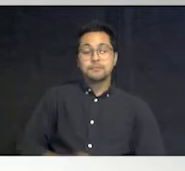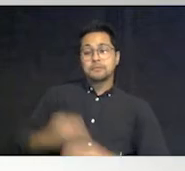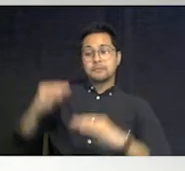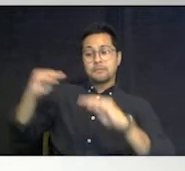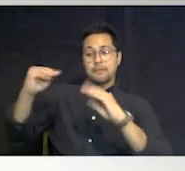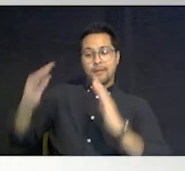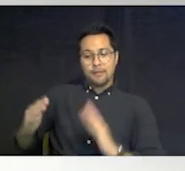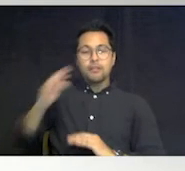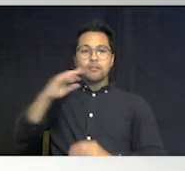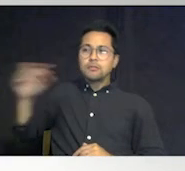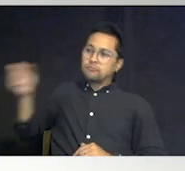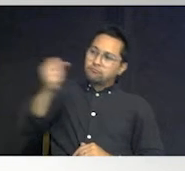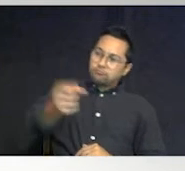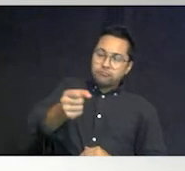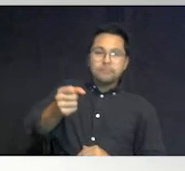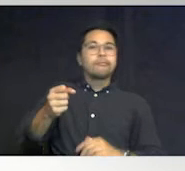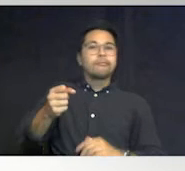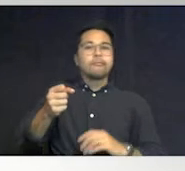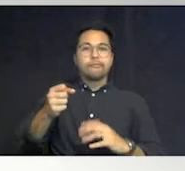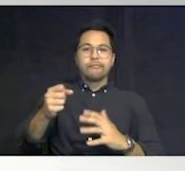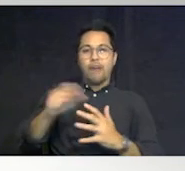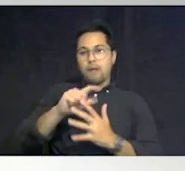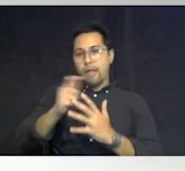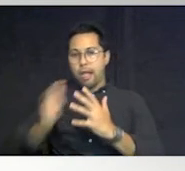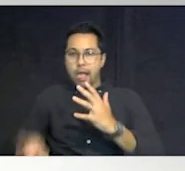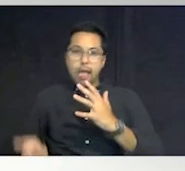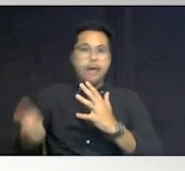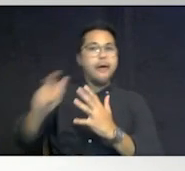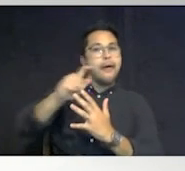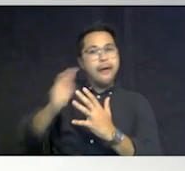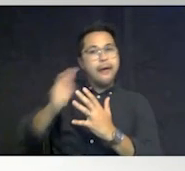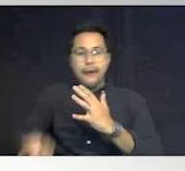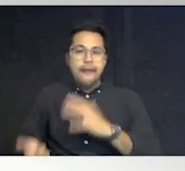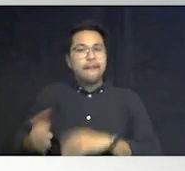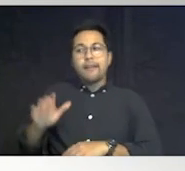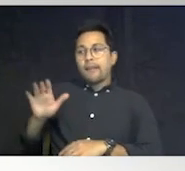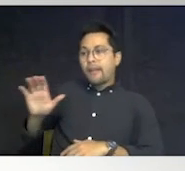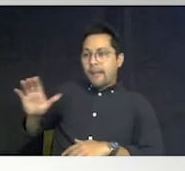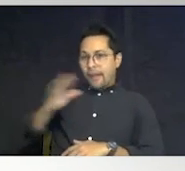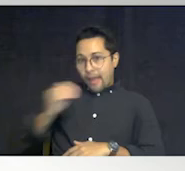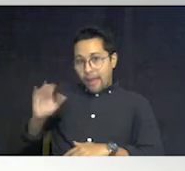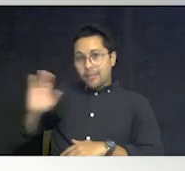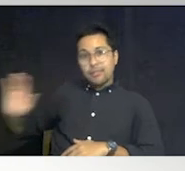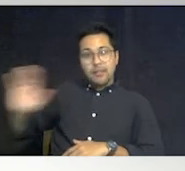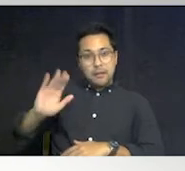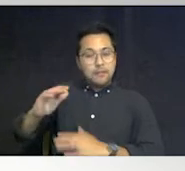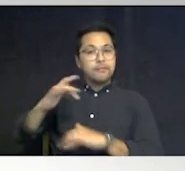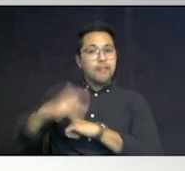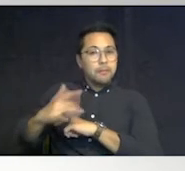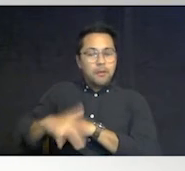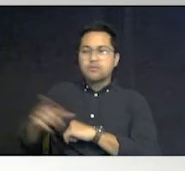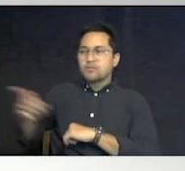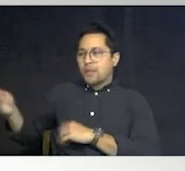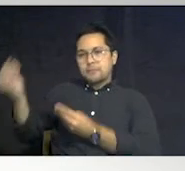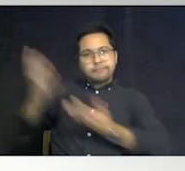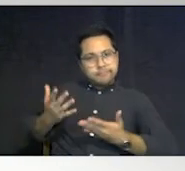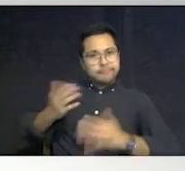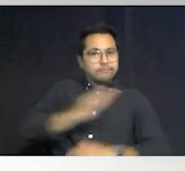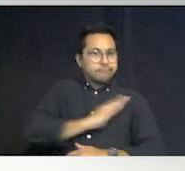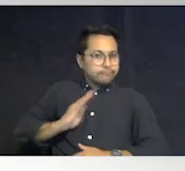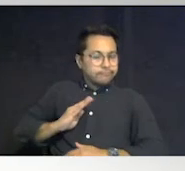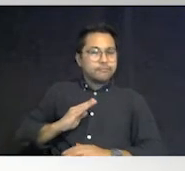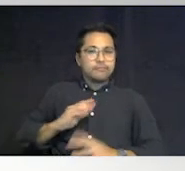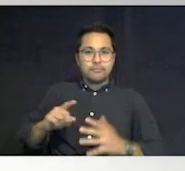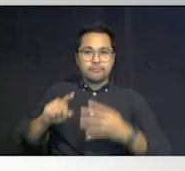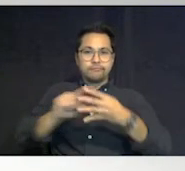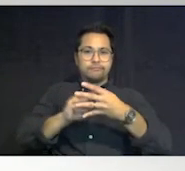Mediators are assigned based on a rotation and availability. The mediators provide their availability to the Bureau at the beginning of each month,